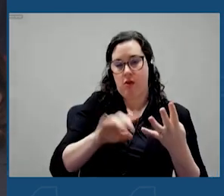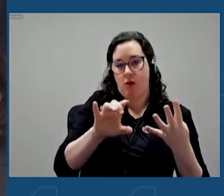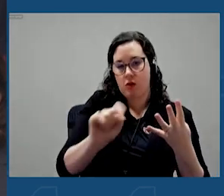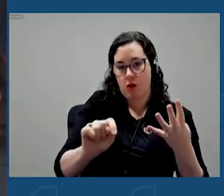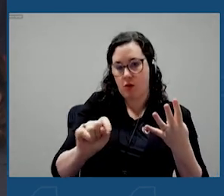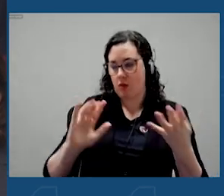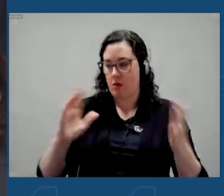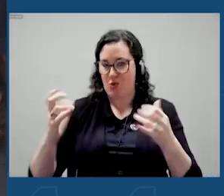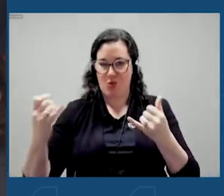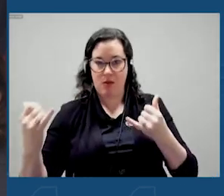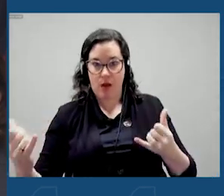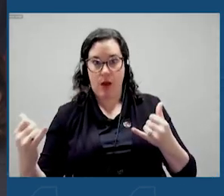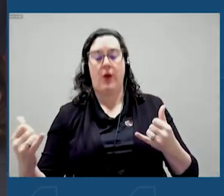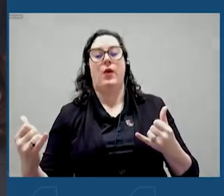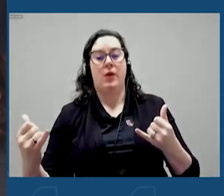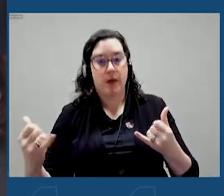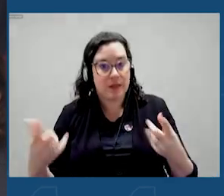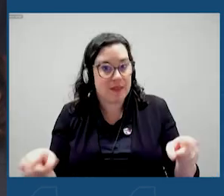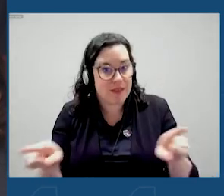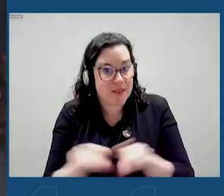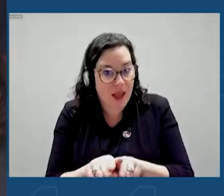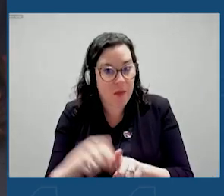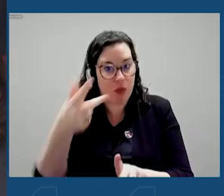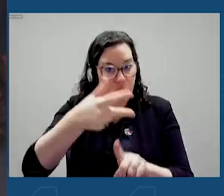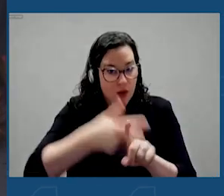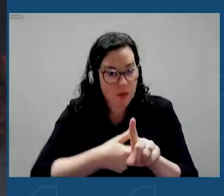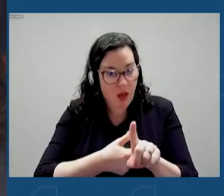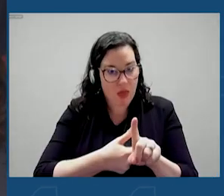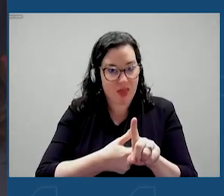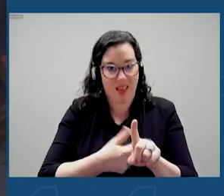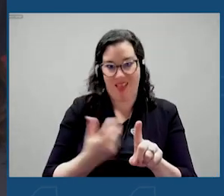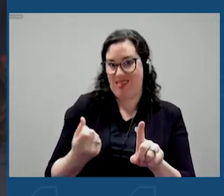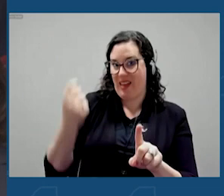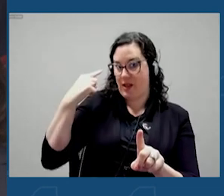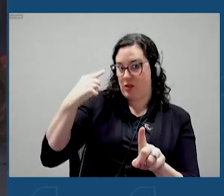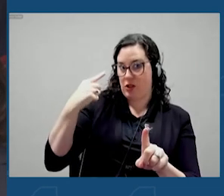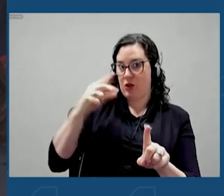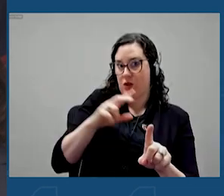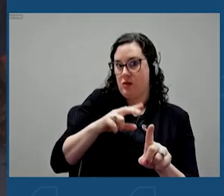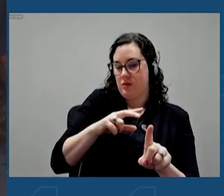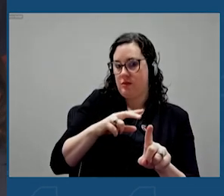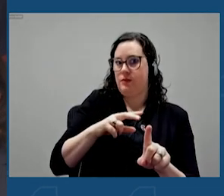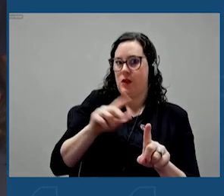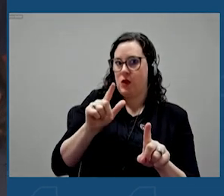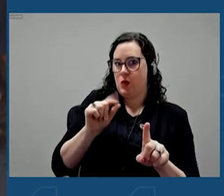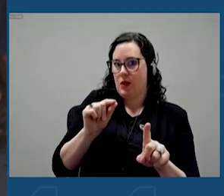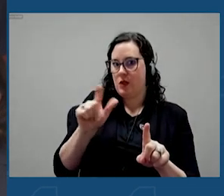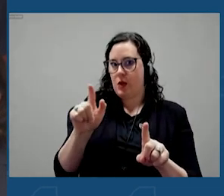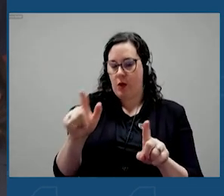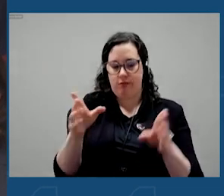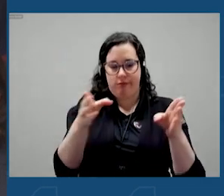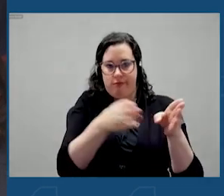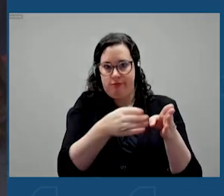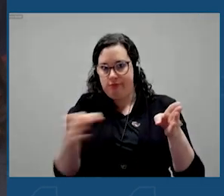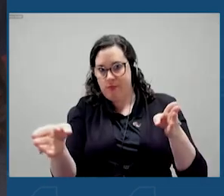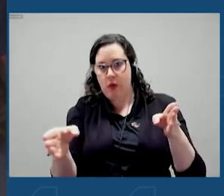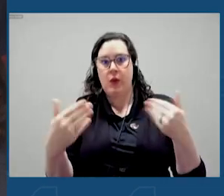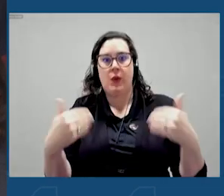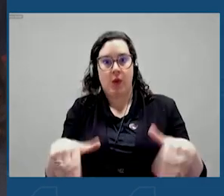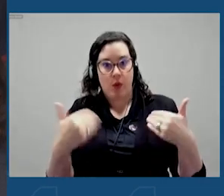day with the same 3-month period a year ago, overall major crime in transit is down double